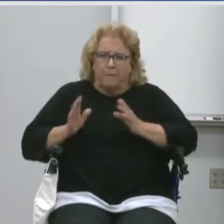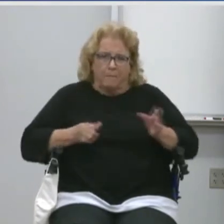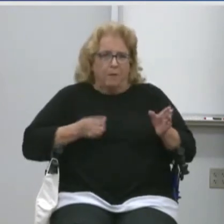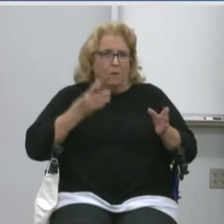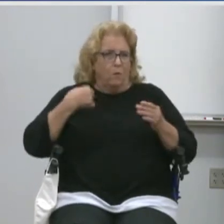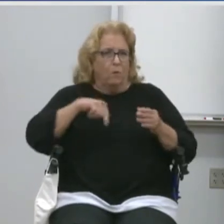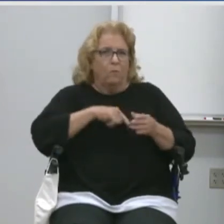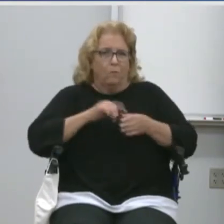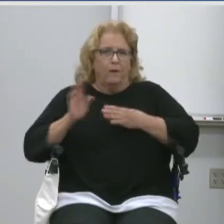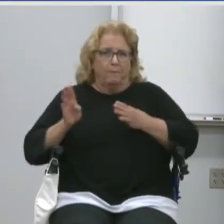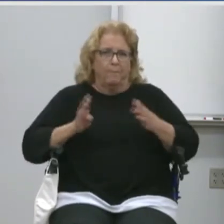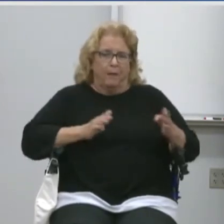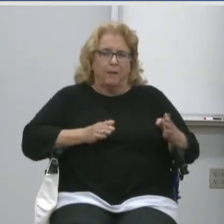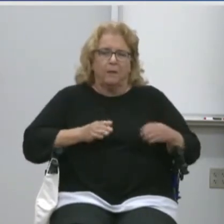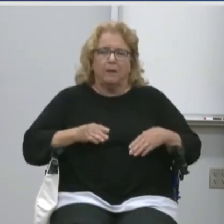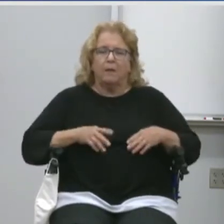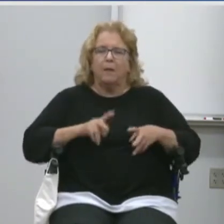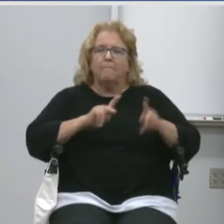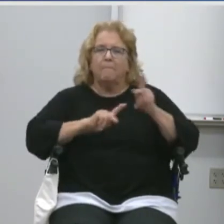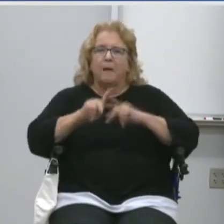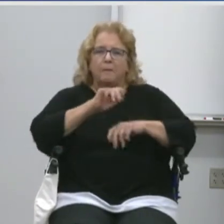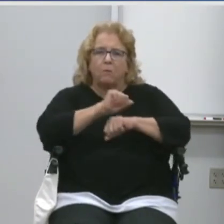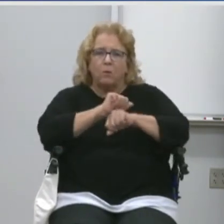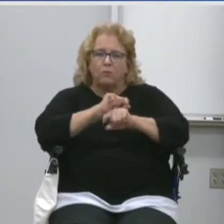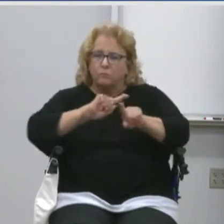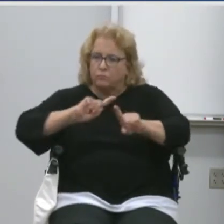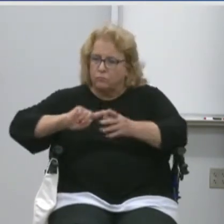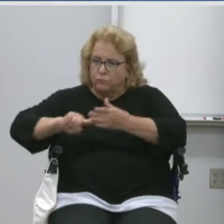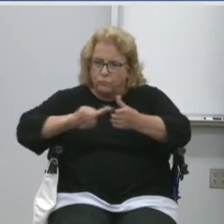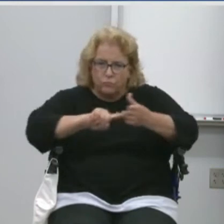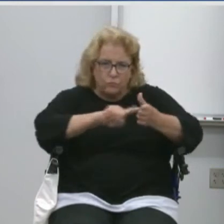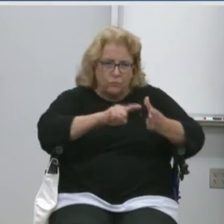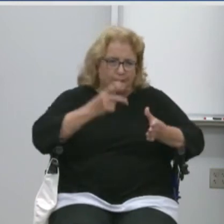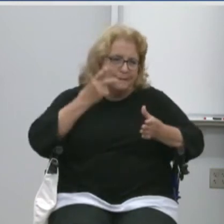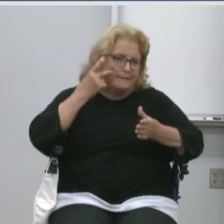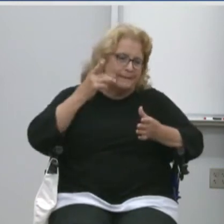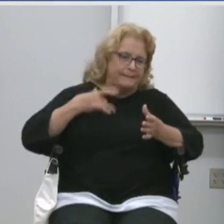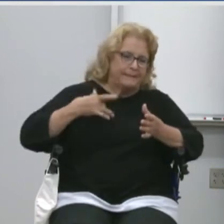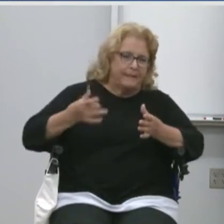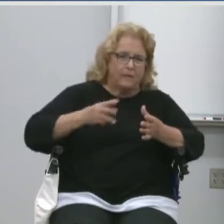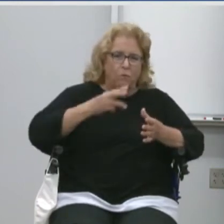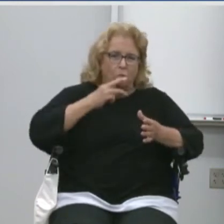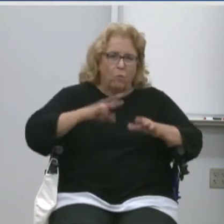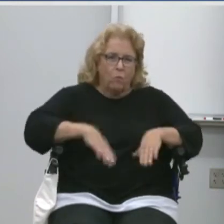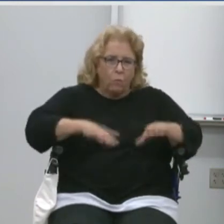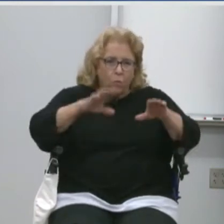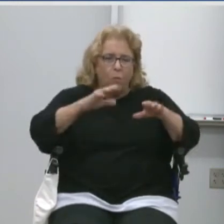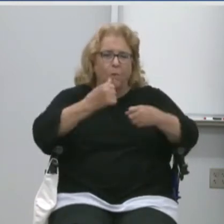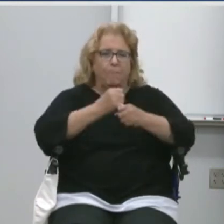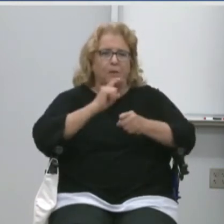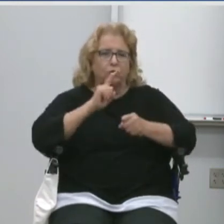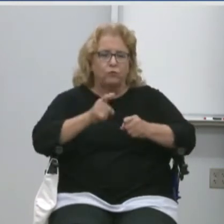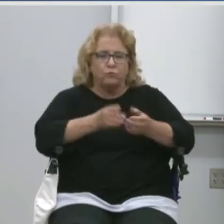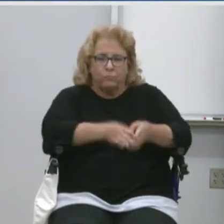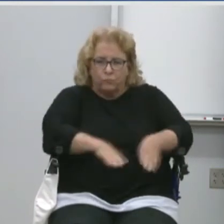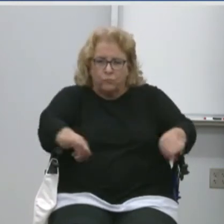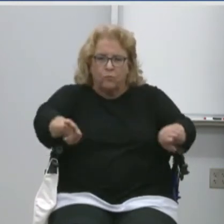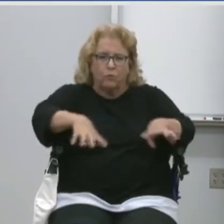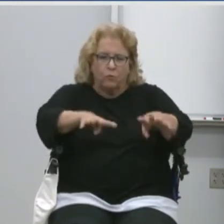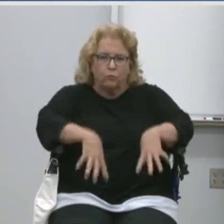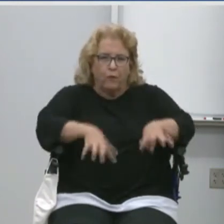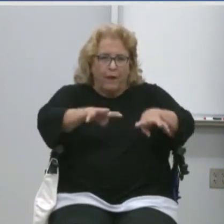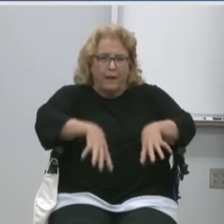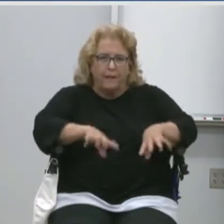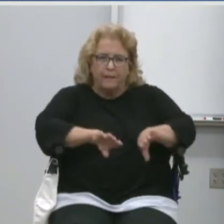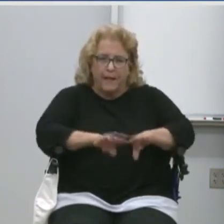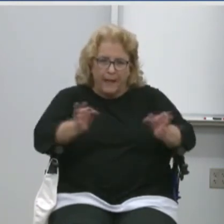this. Public Works has checked the areas where we see routine flooding to confirm the ditches and culverts and storm drains are